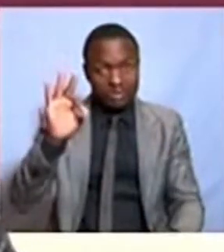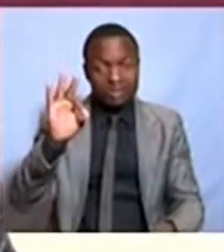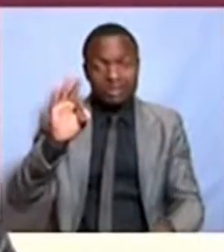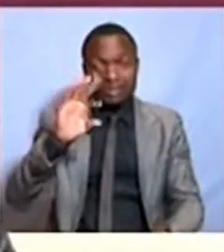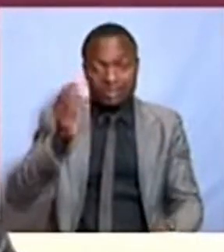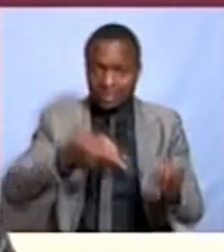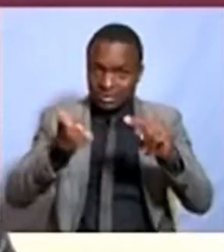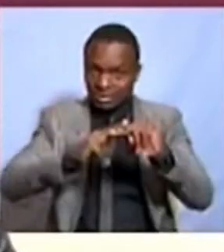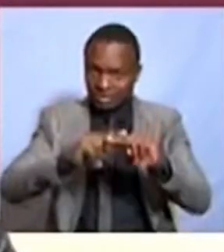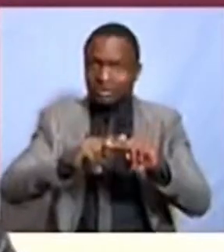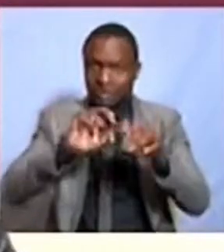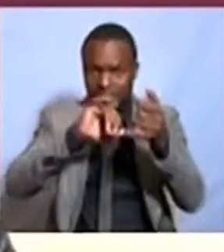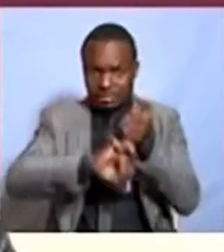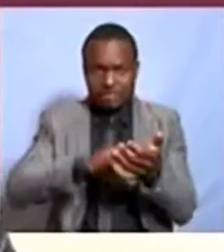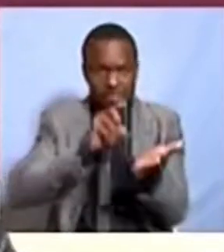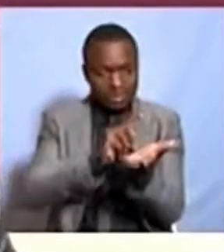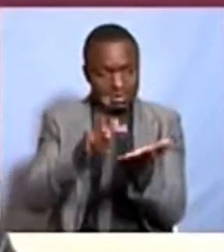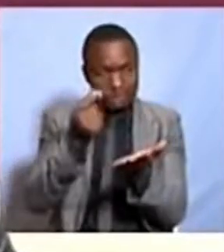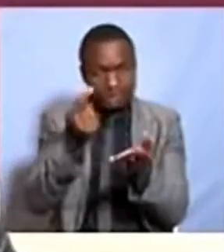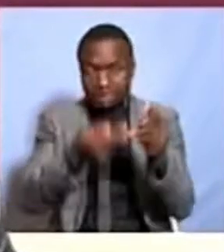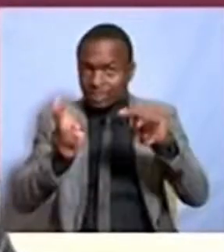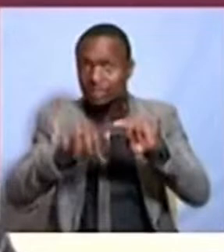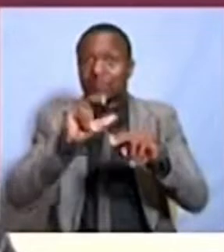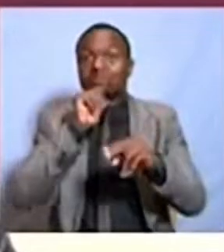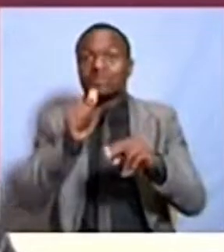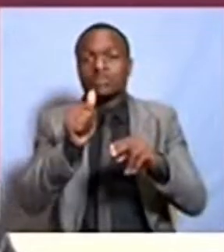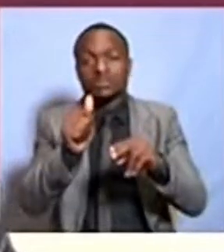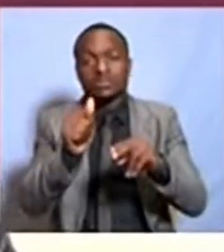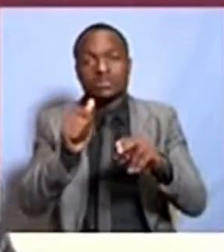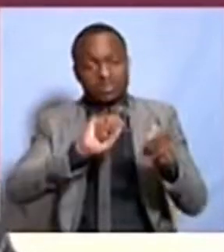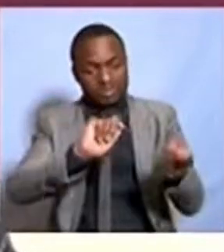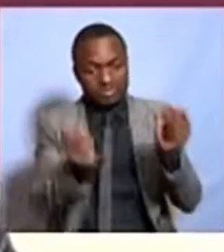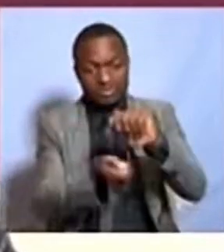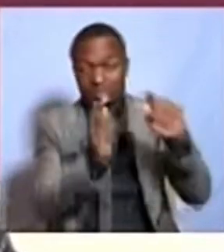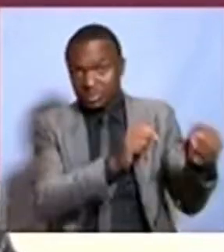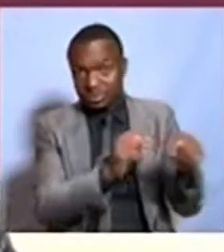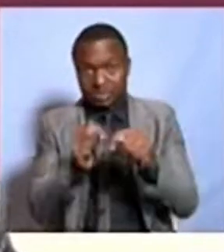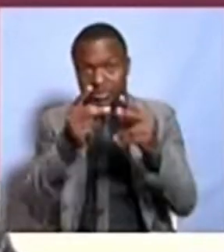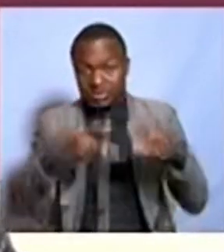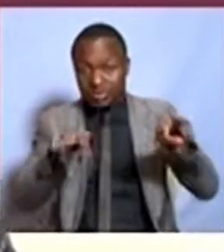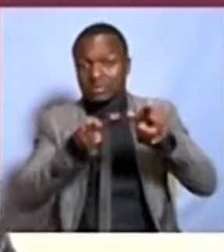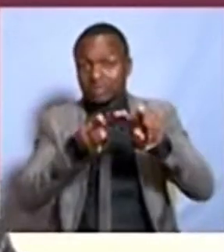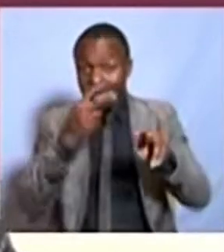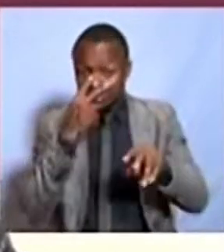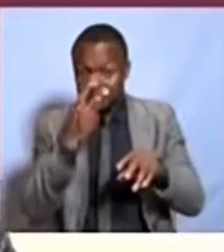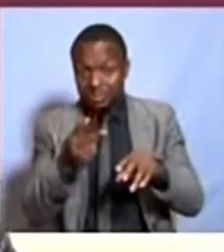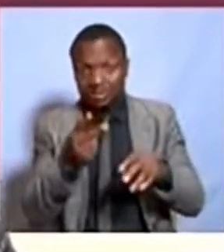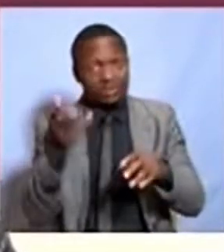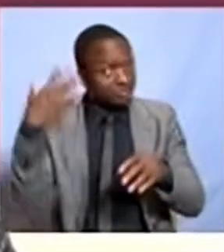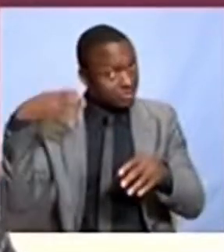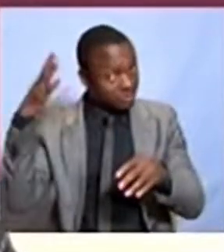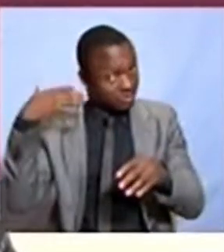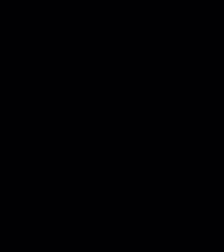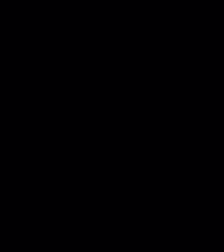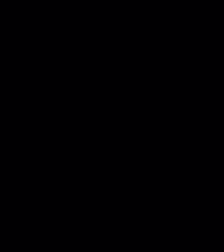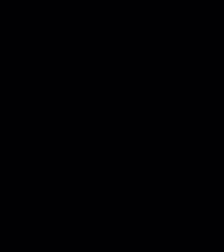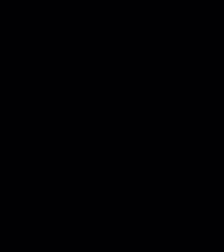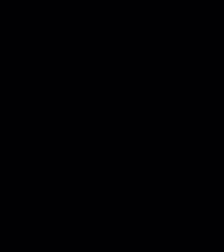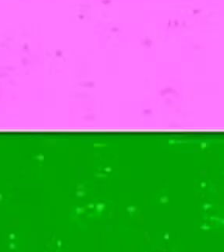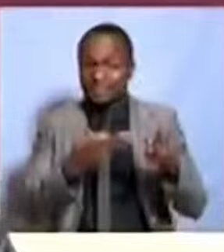also note that the increment has not changed in transfer value. We can see that, yes, previously we can see a trend of an